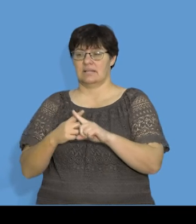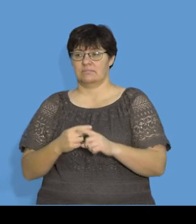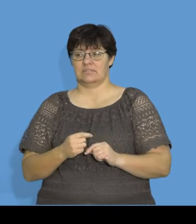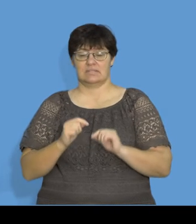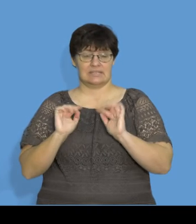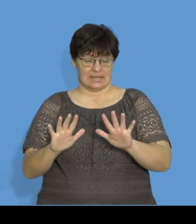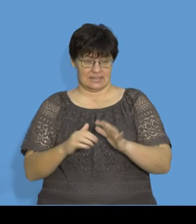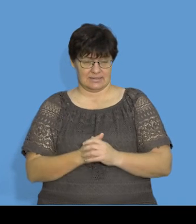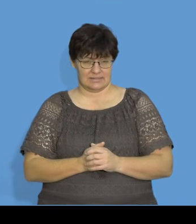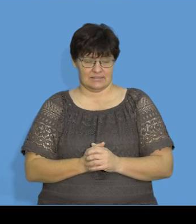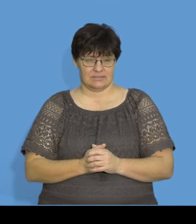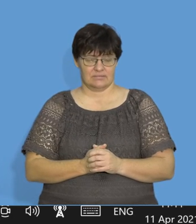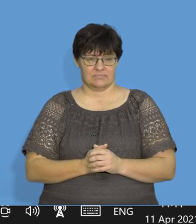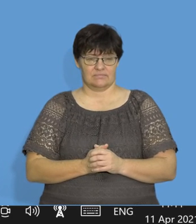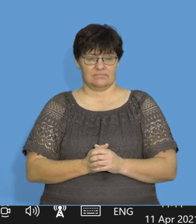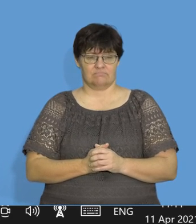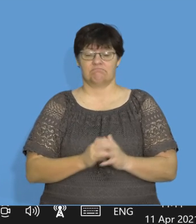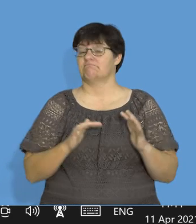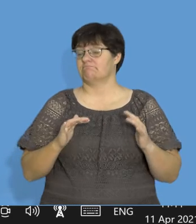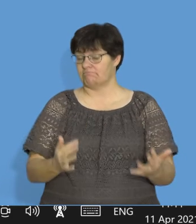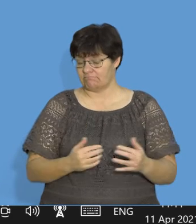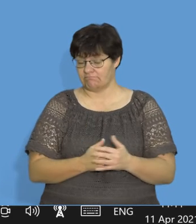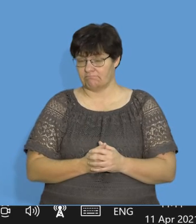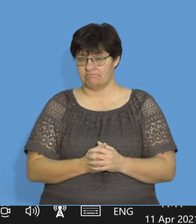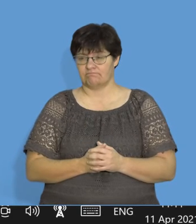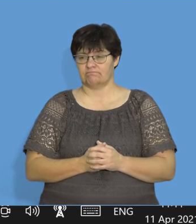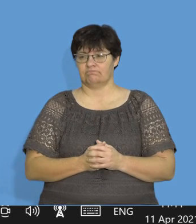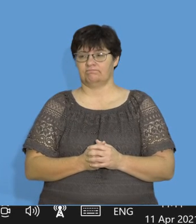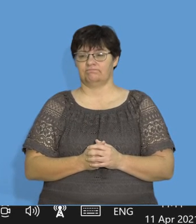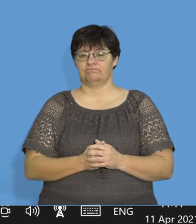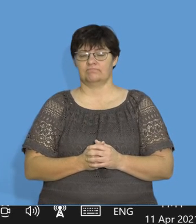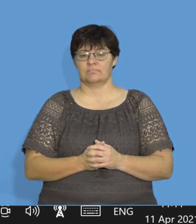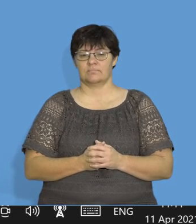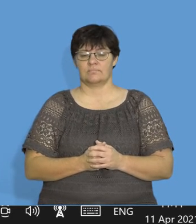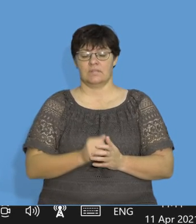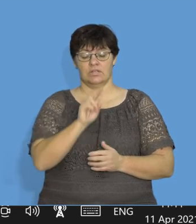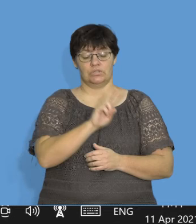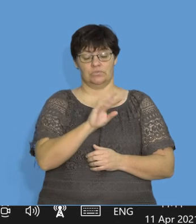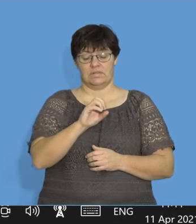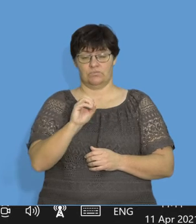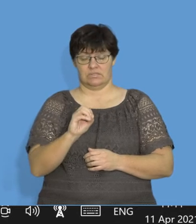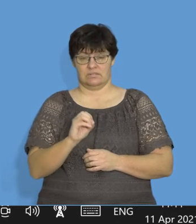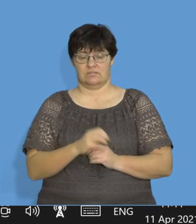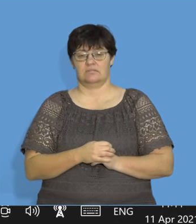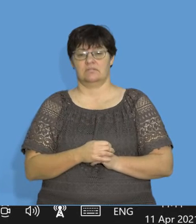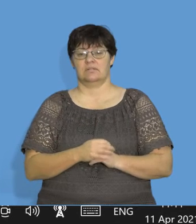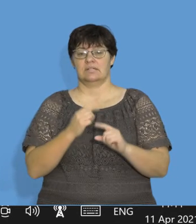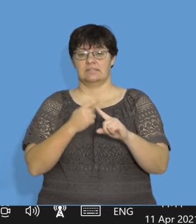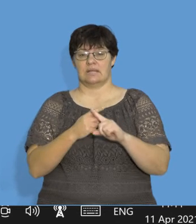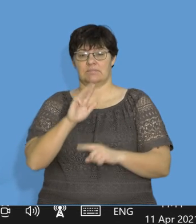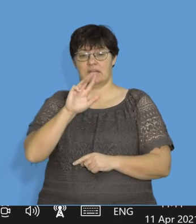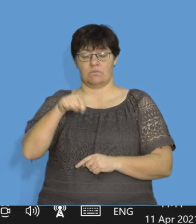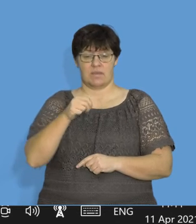times 10. So we take 200